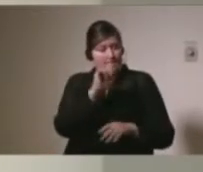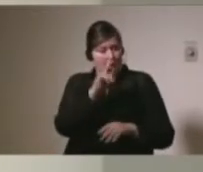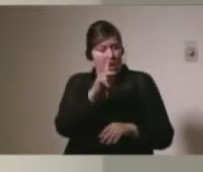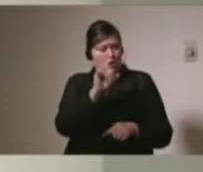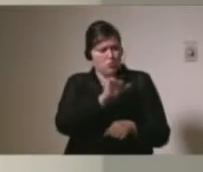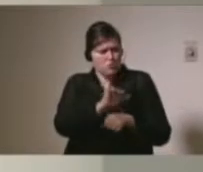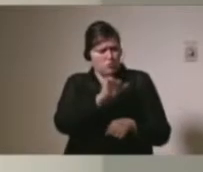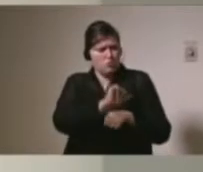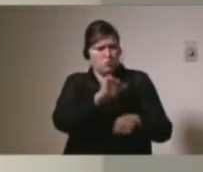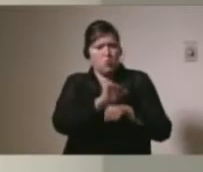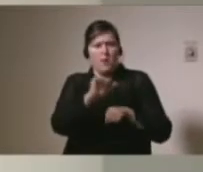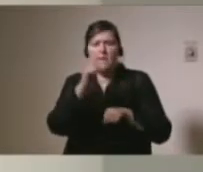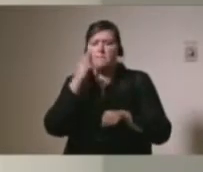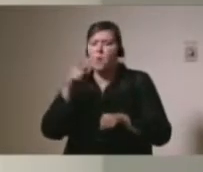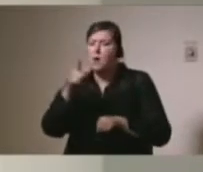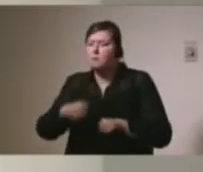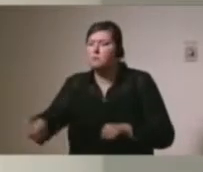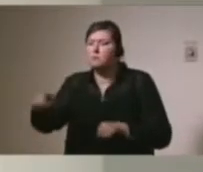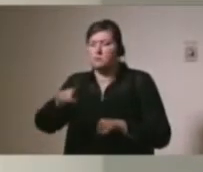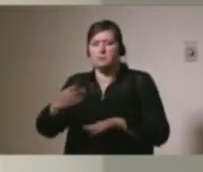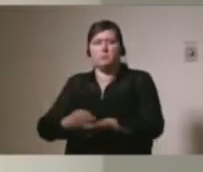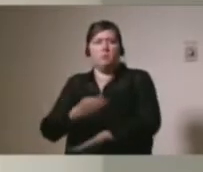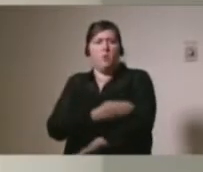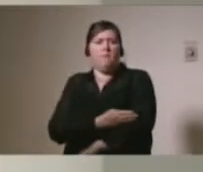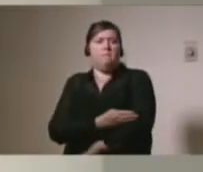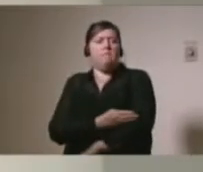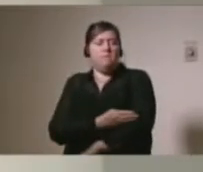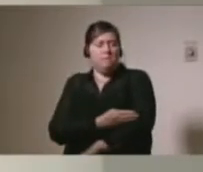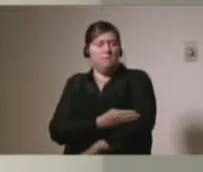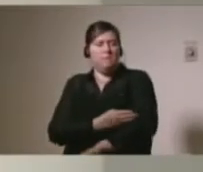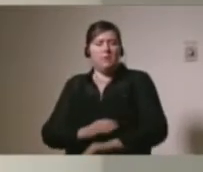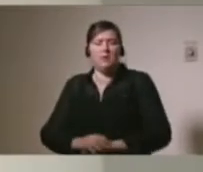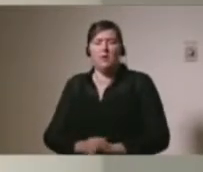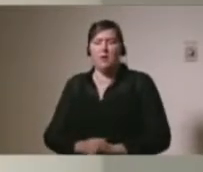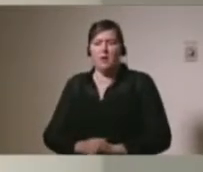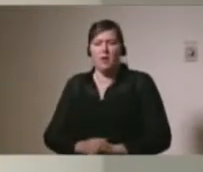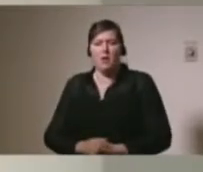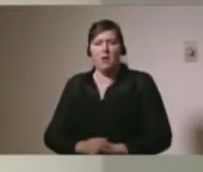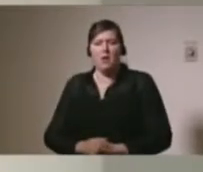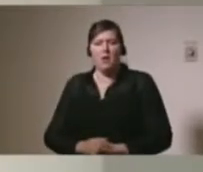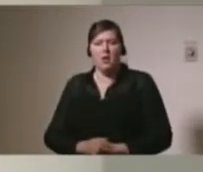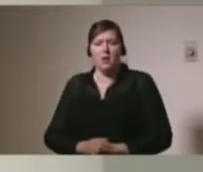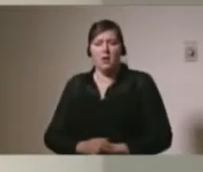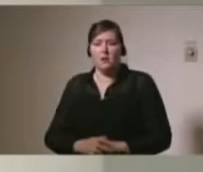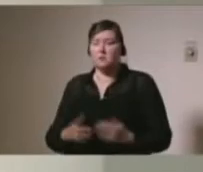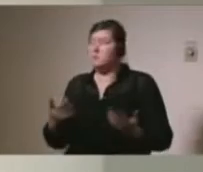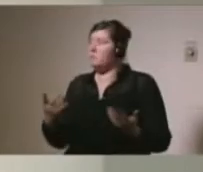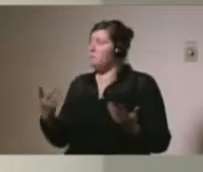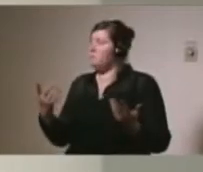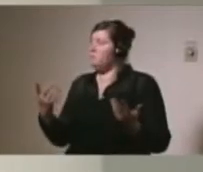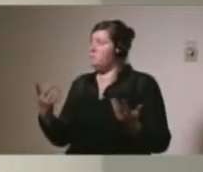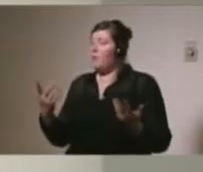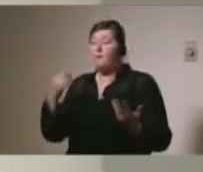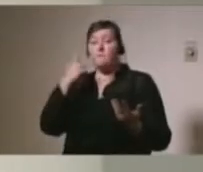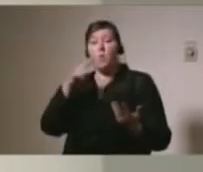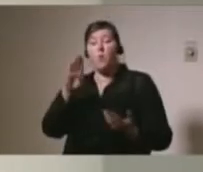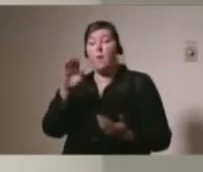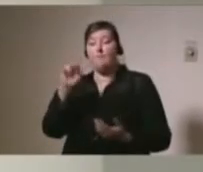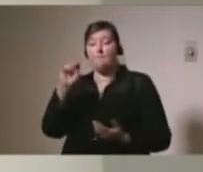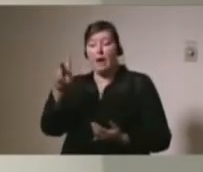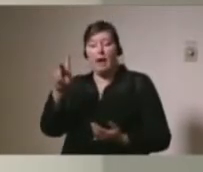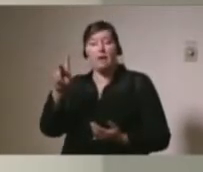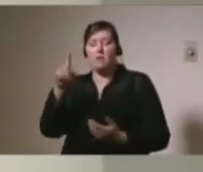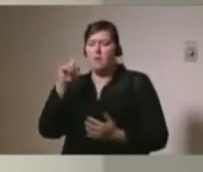and standing up for New Zealanders. The equation is simple for the bank. This is what they have to do,